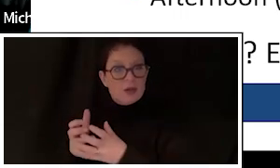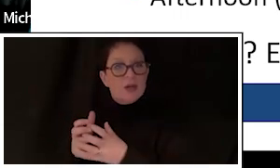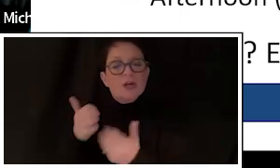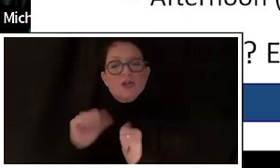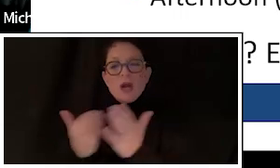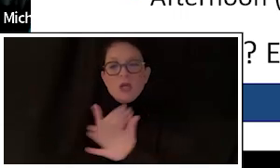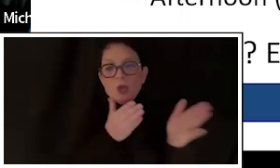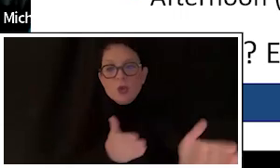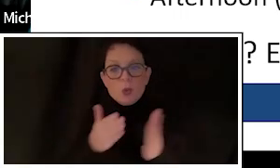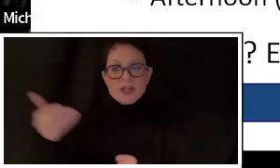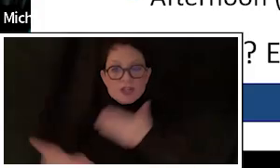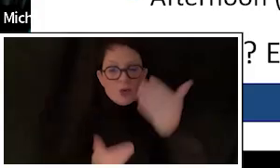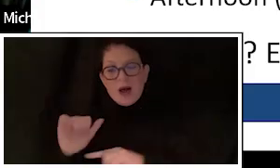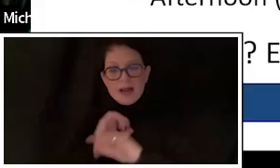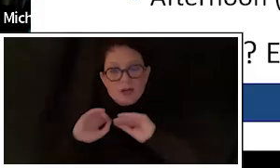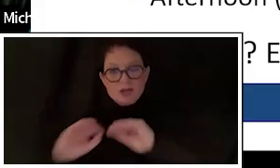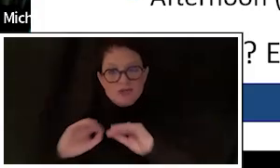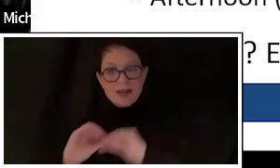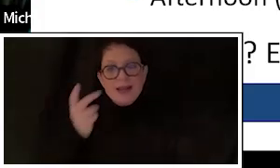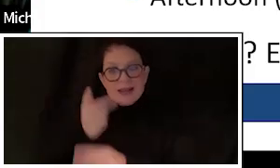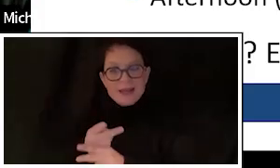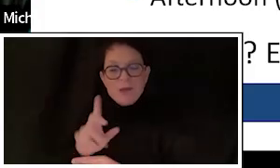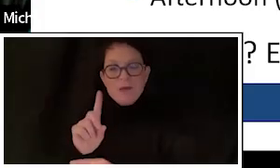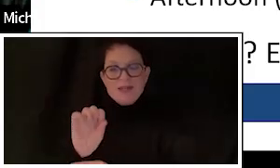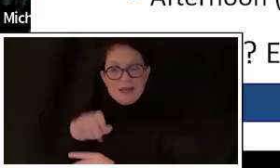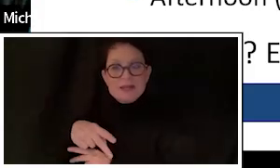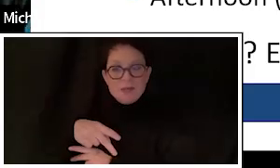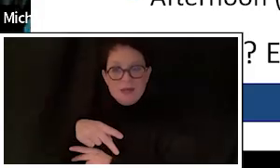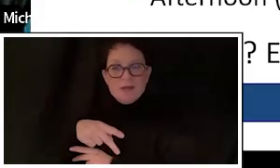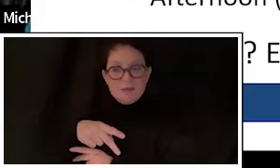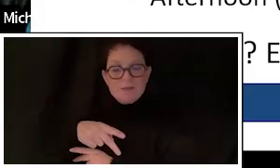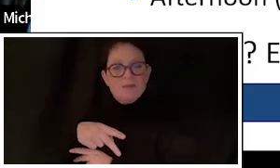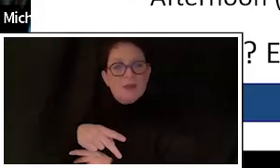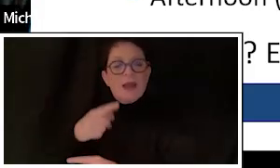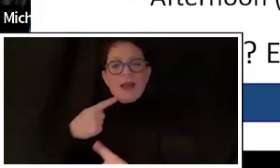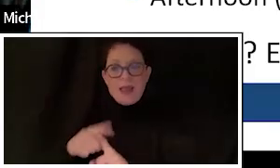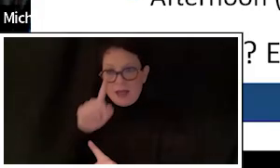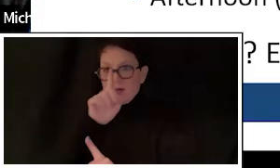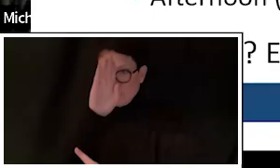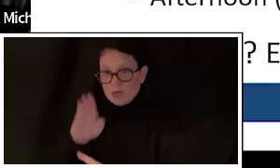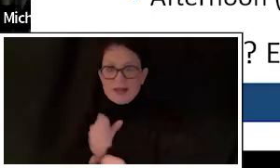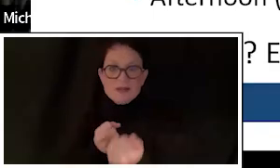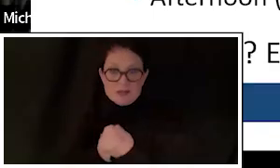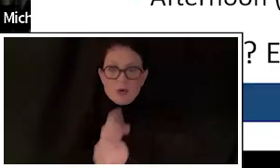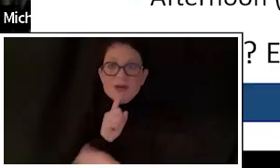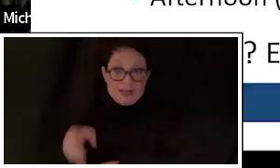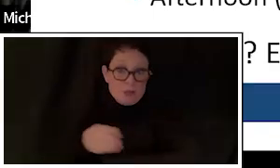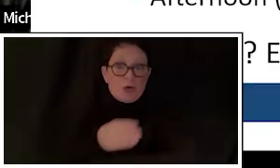trying new ways to hire, train, and keep DSPs, and direct support is improving.